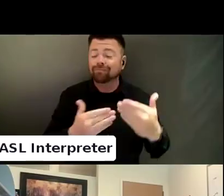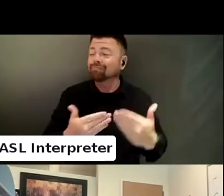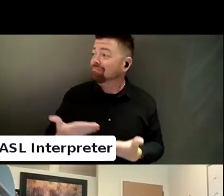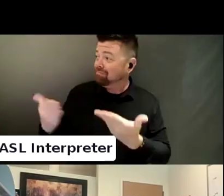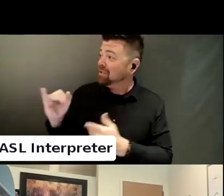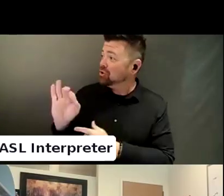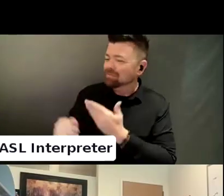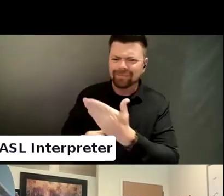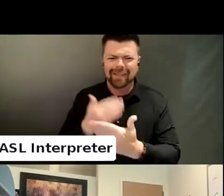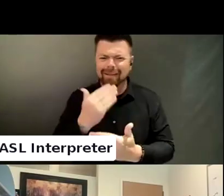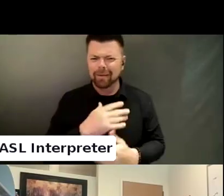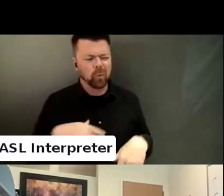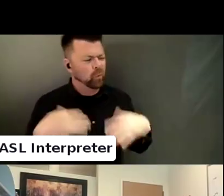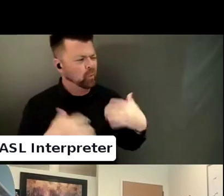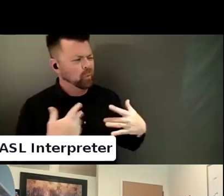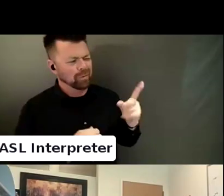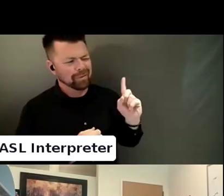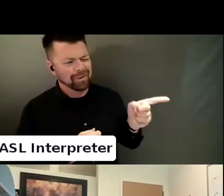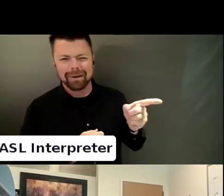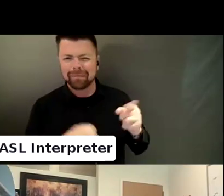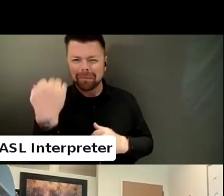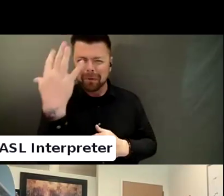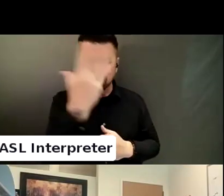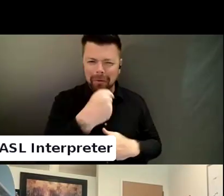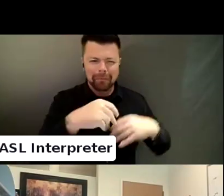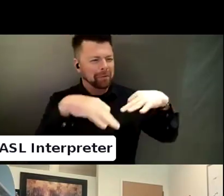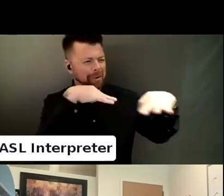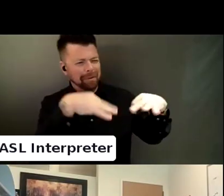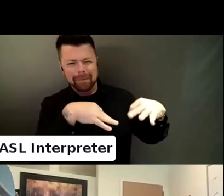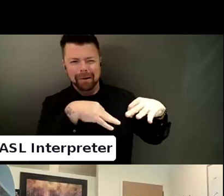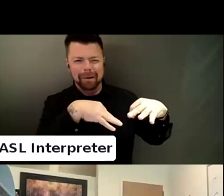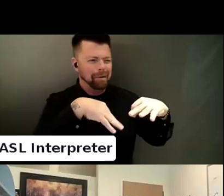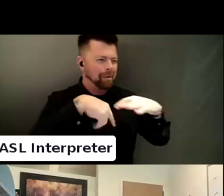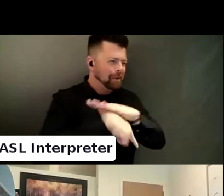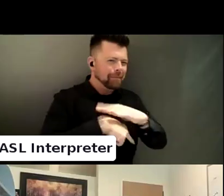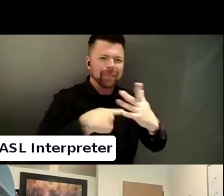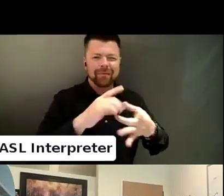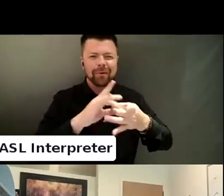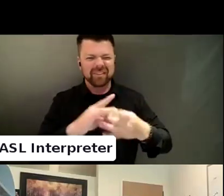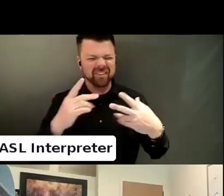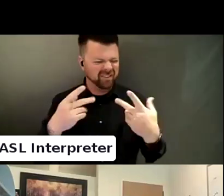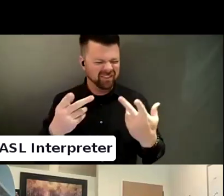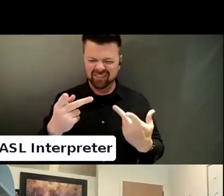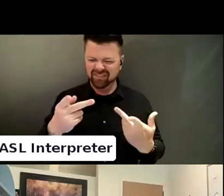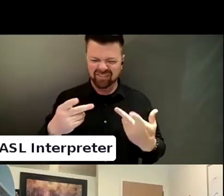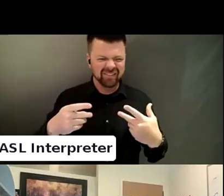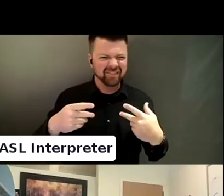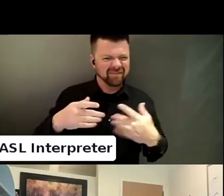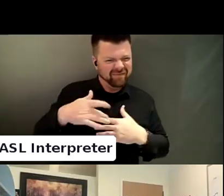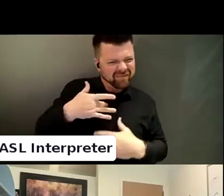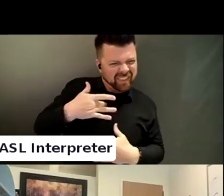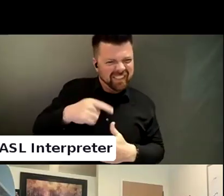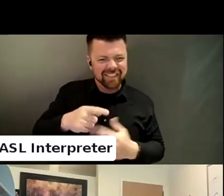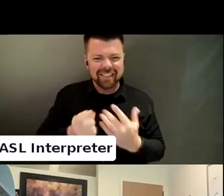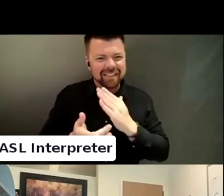He gave just this beautiful description of what it means from a physiological standpoint and from a technical standpoint